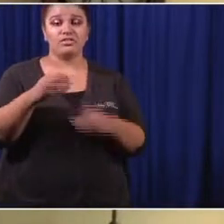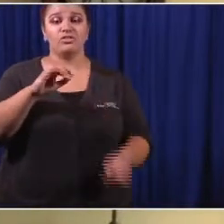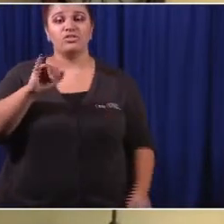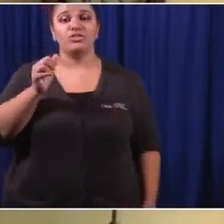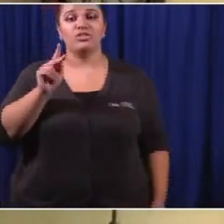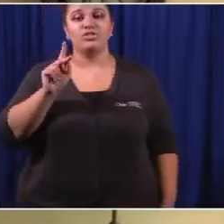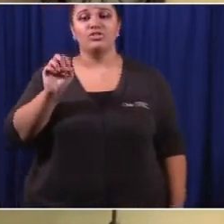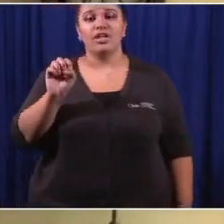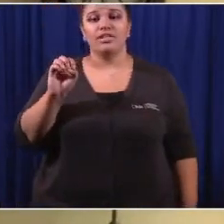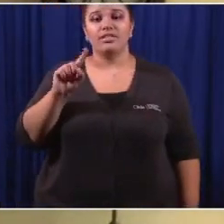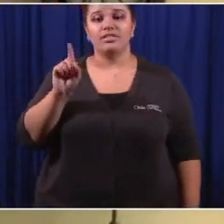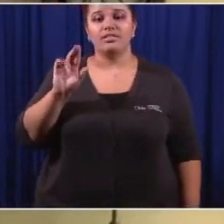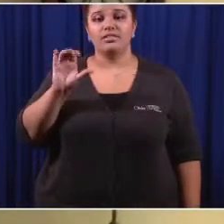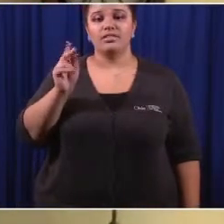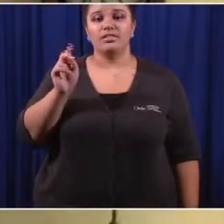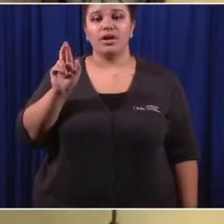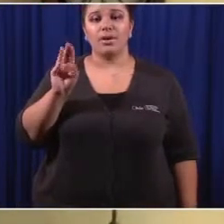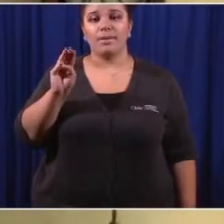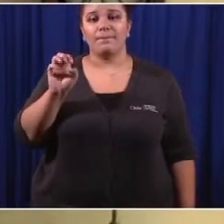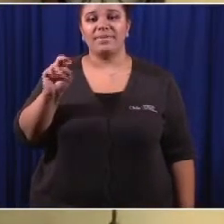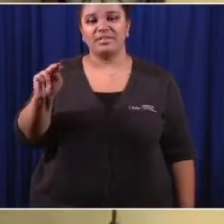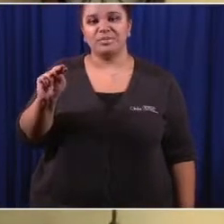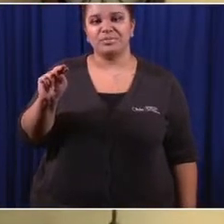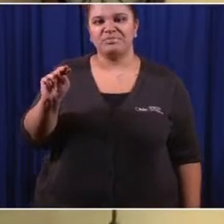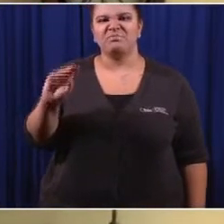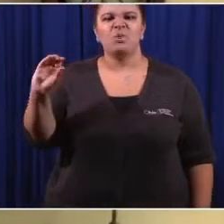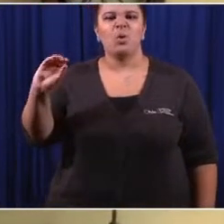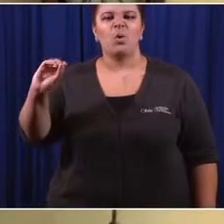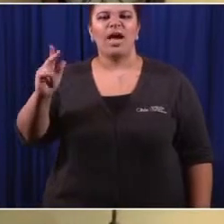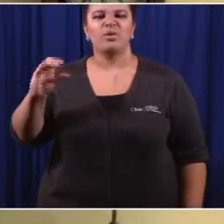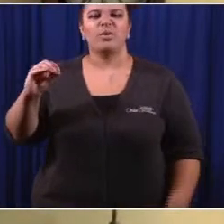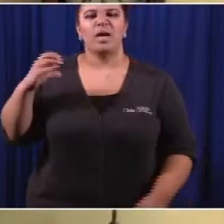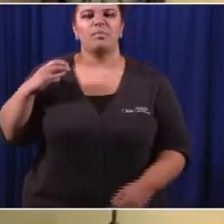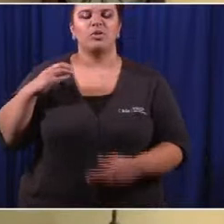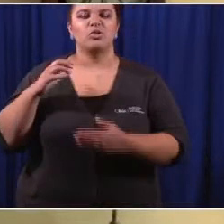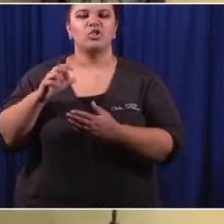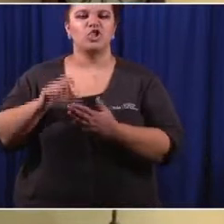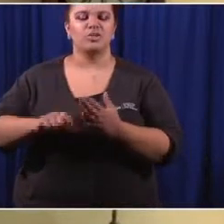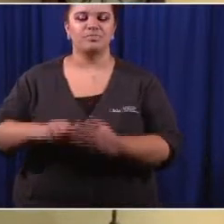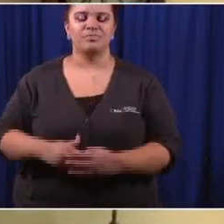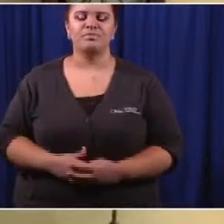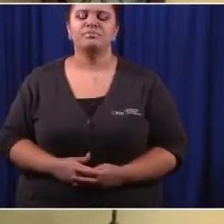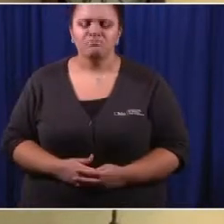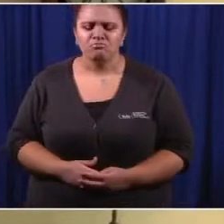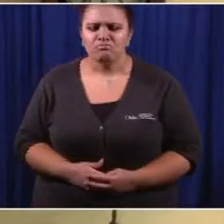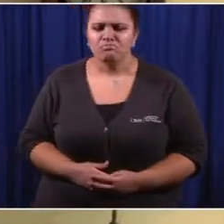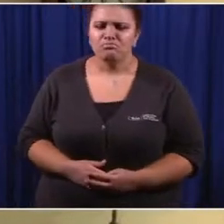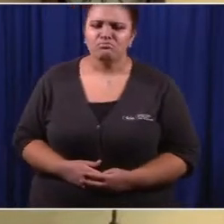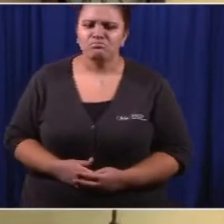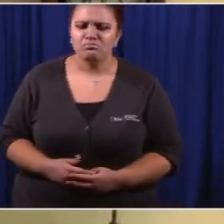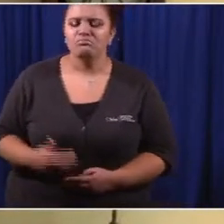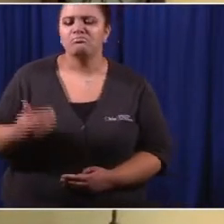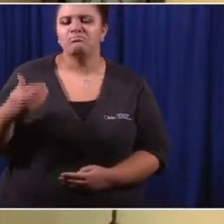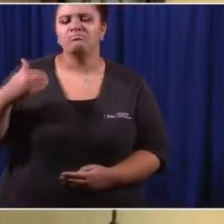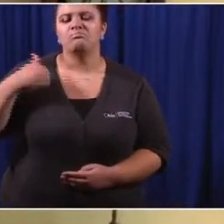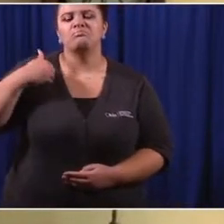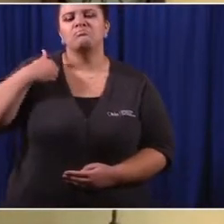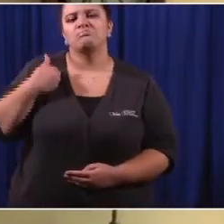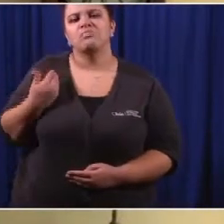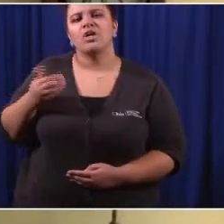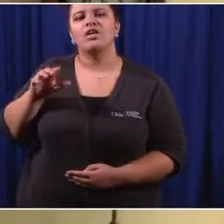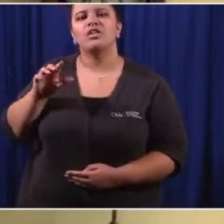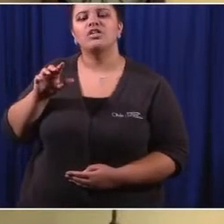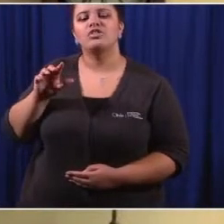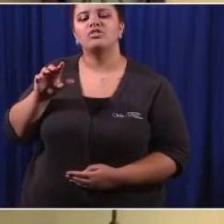Hi, Governor. In interviews in February and March with Bob Woodward of the Washington Post, President Donald Trump talked about